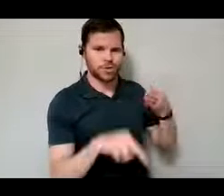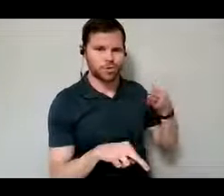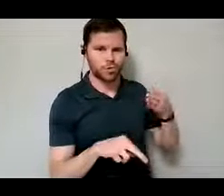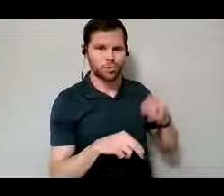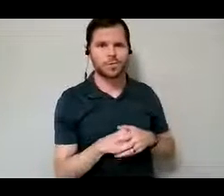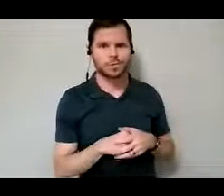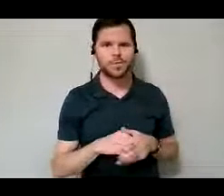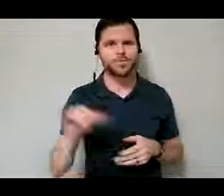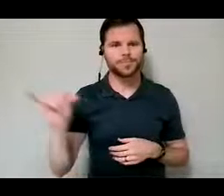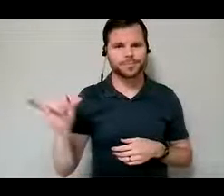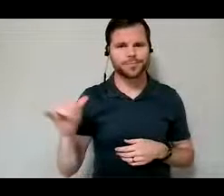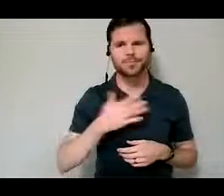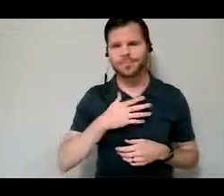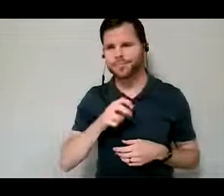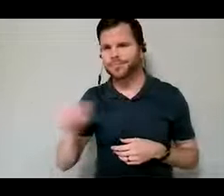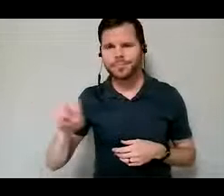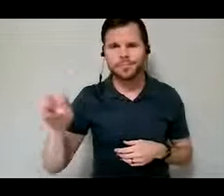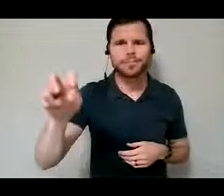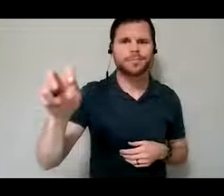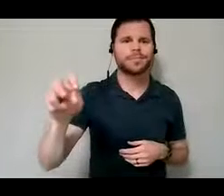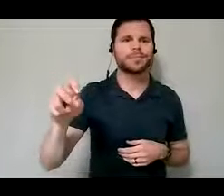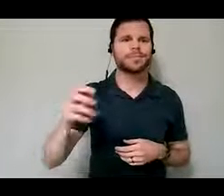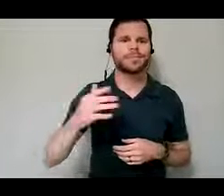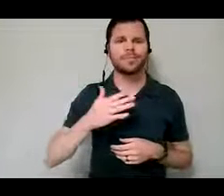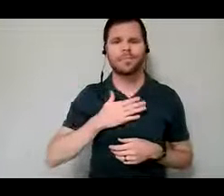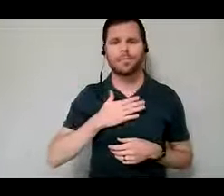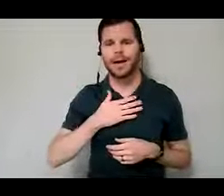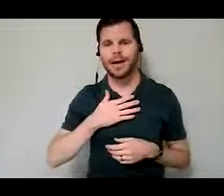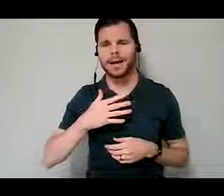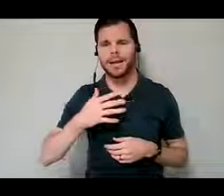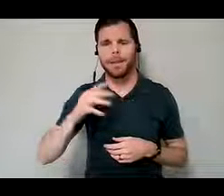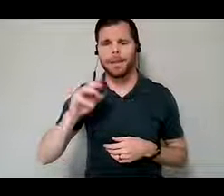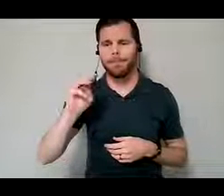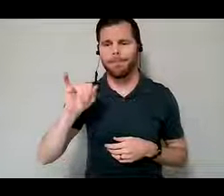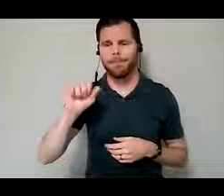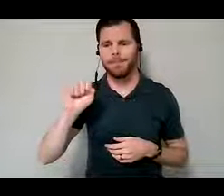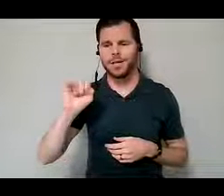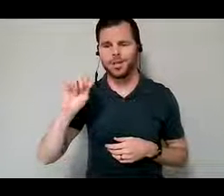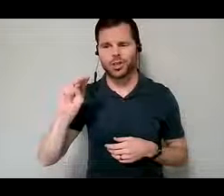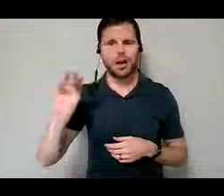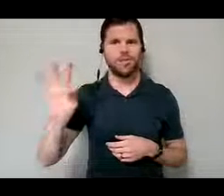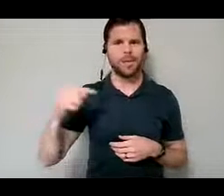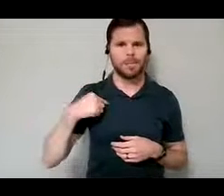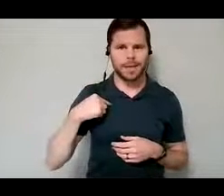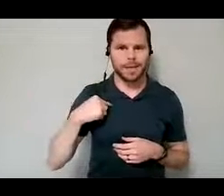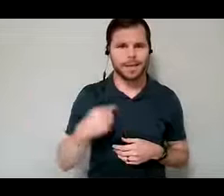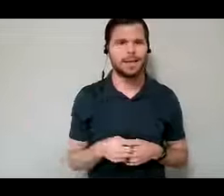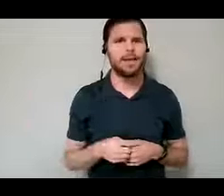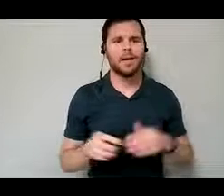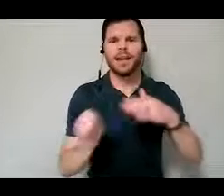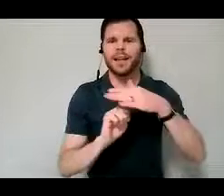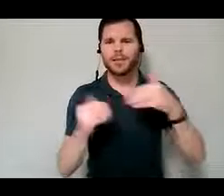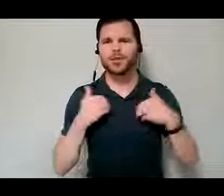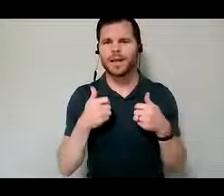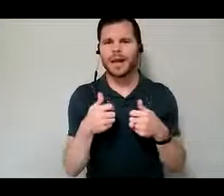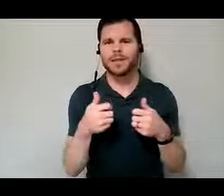journey, the mission of me. And then there's a deck of cards. So this is the elementary level, and you can play games with it, but basically it's all